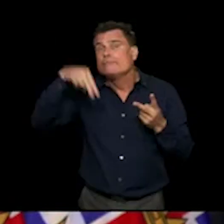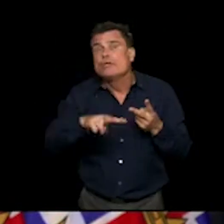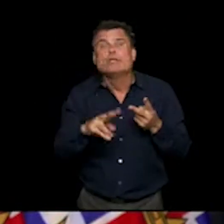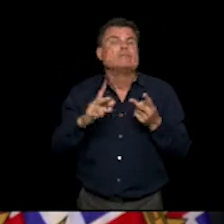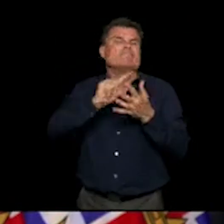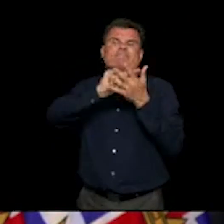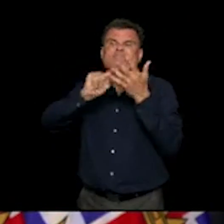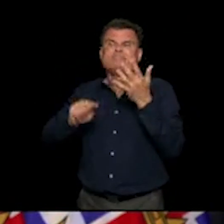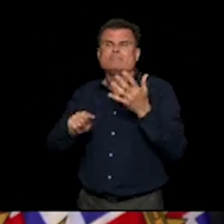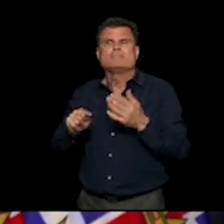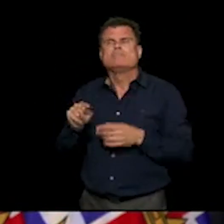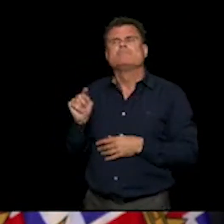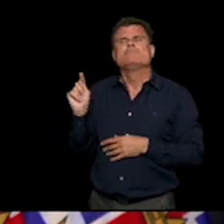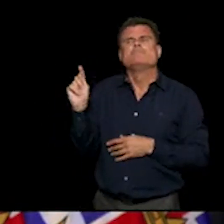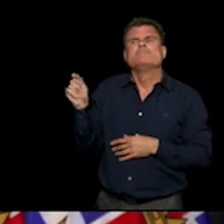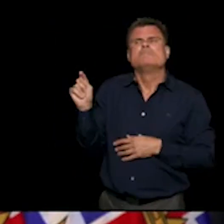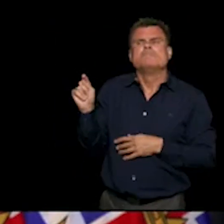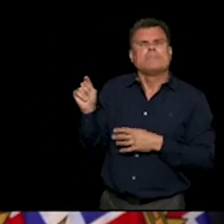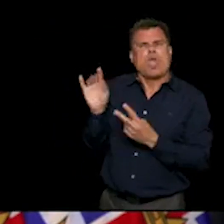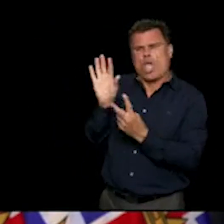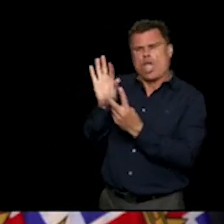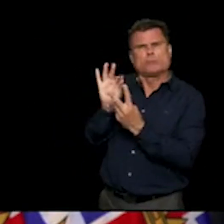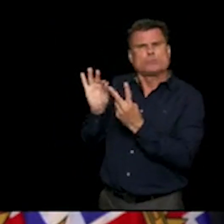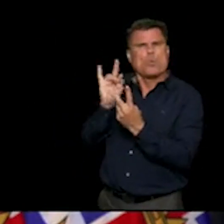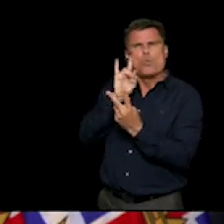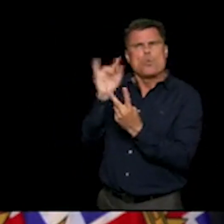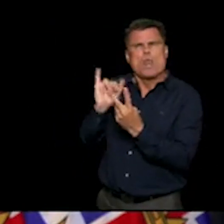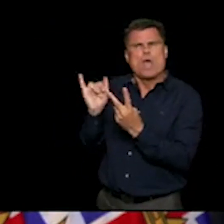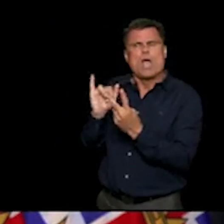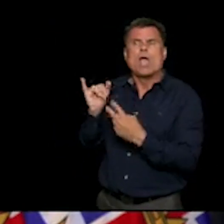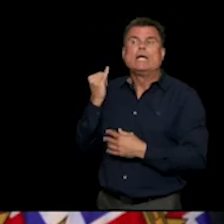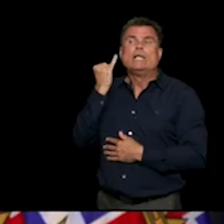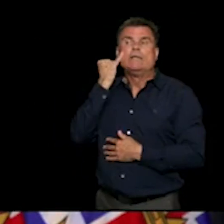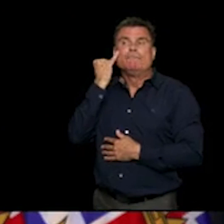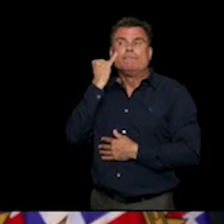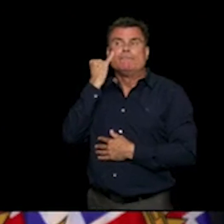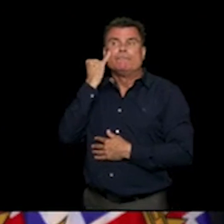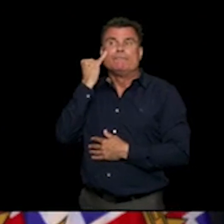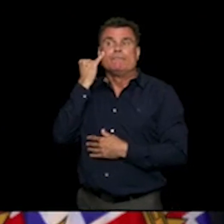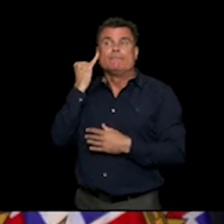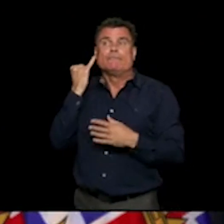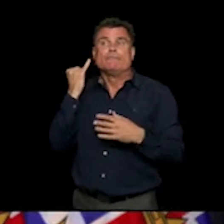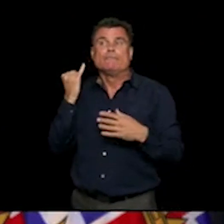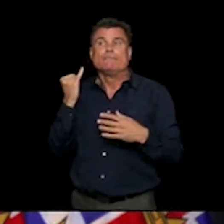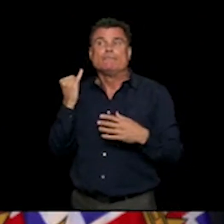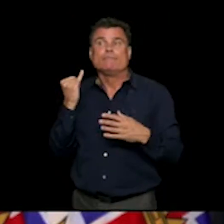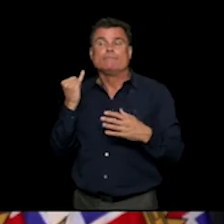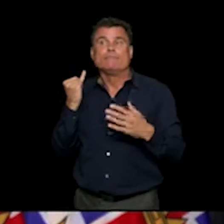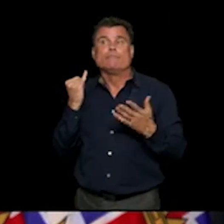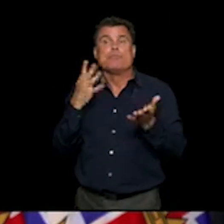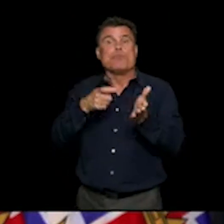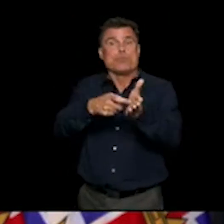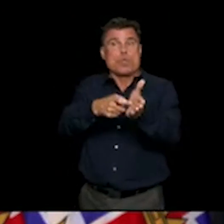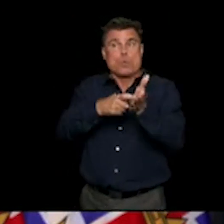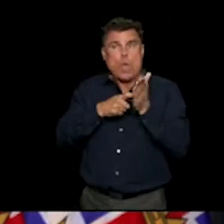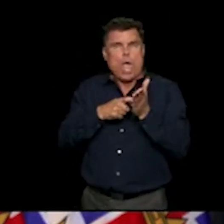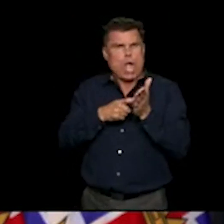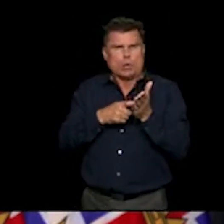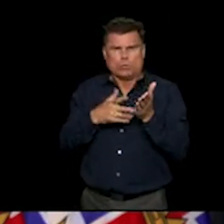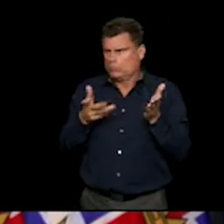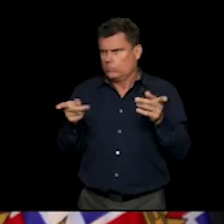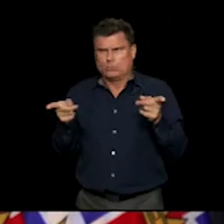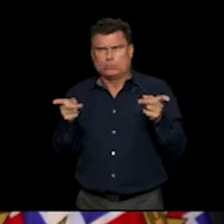And then what would the message be to families in those districts that maybe don't get that option if these remote learning options aren't